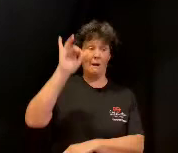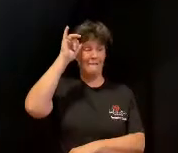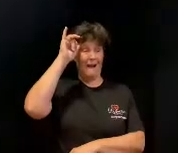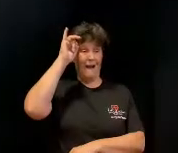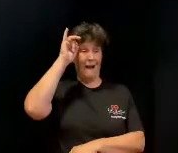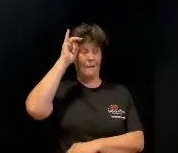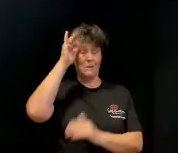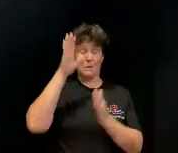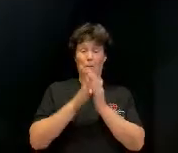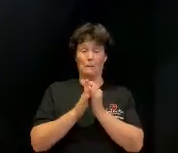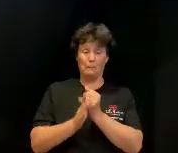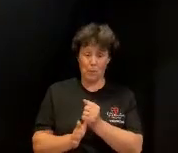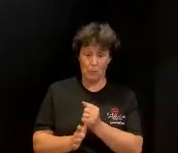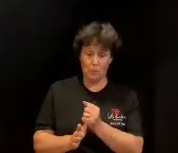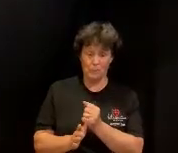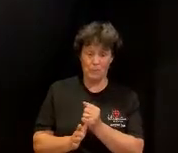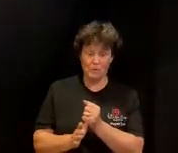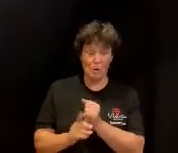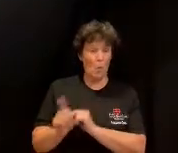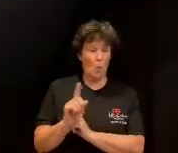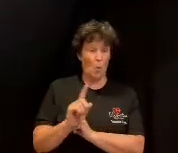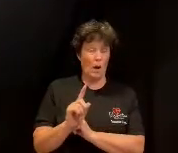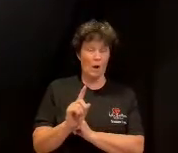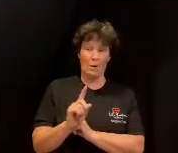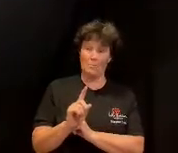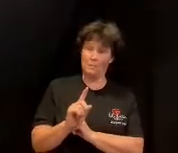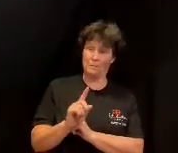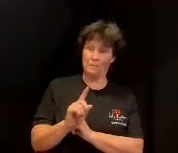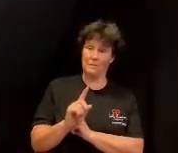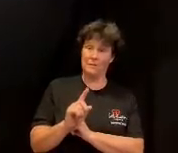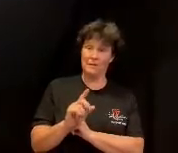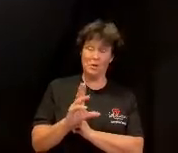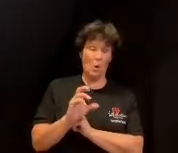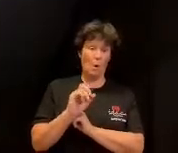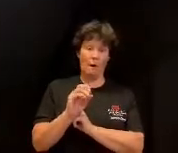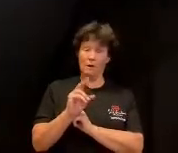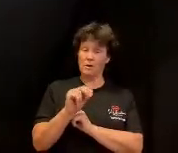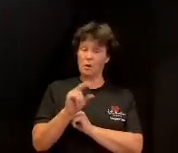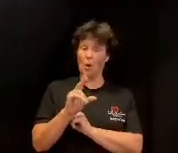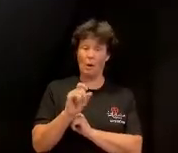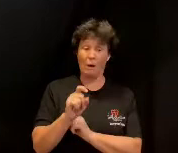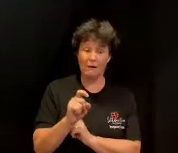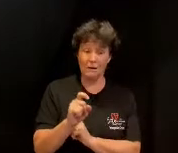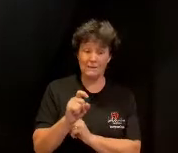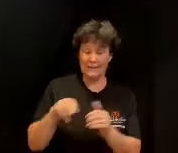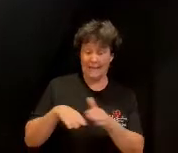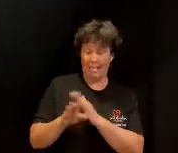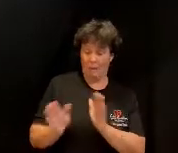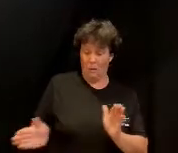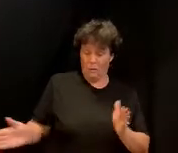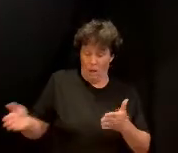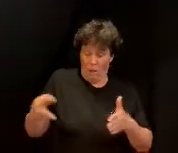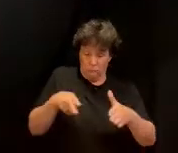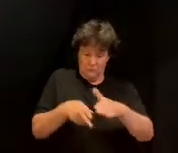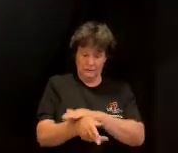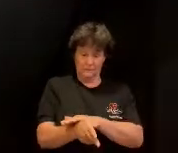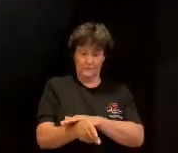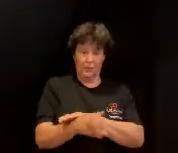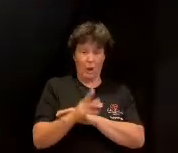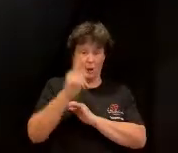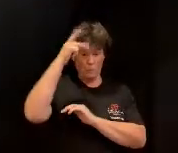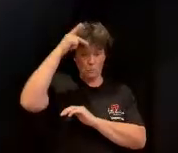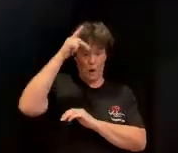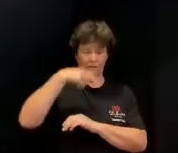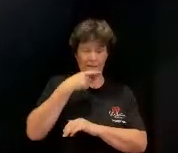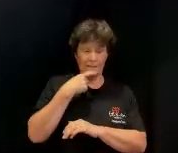It's just true. Where there is, listen, if there's no oxen in the stall, Proverbs says what?